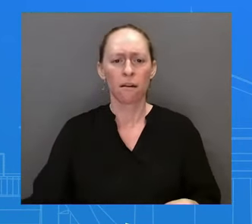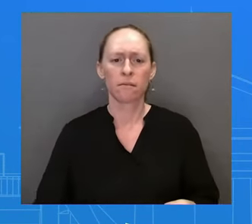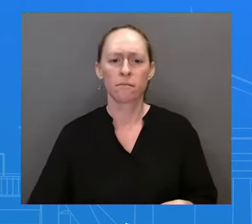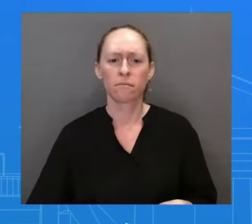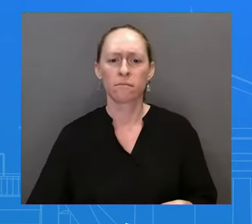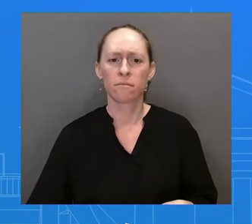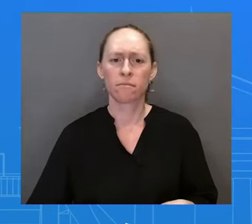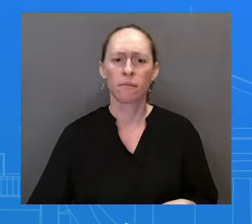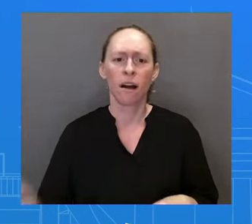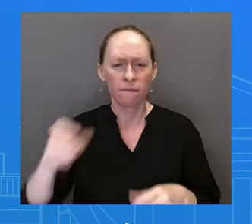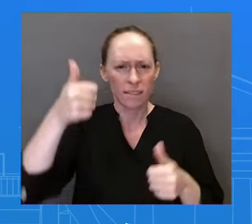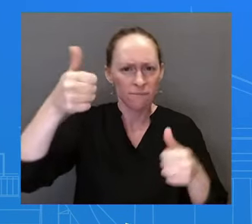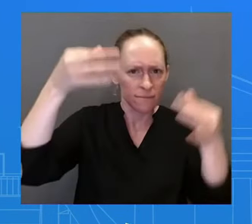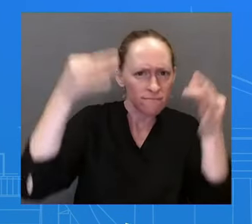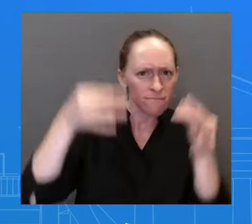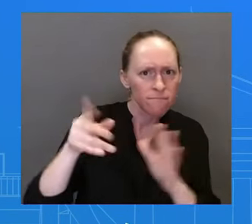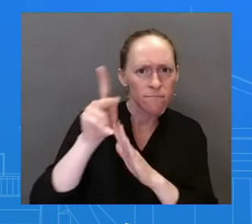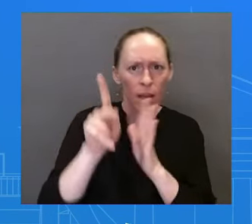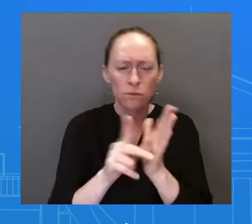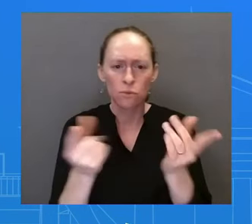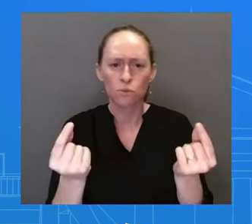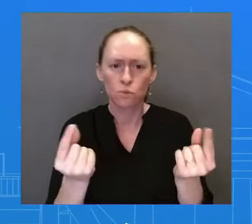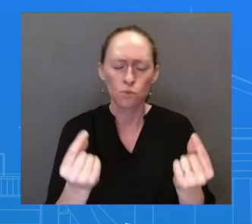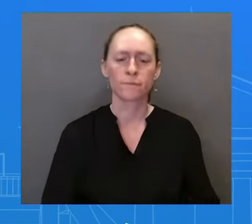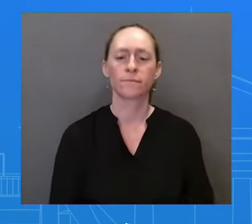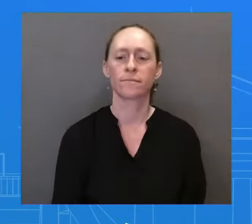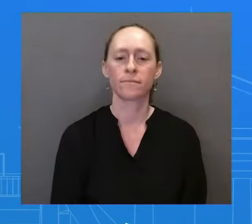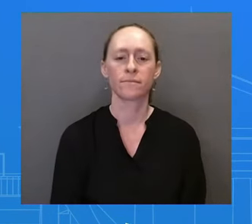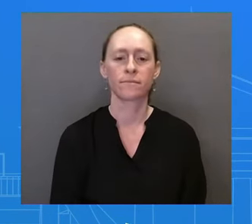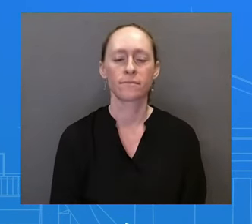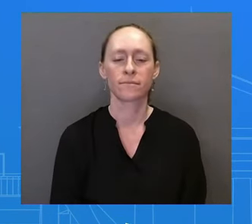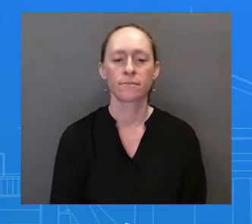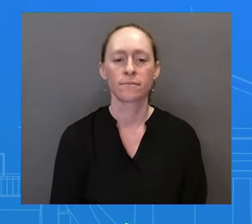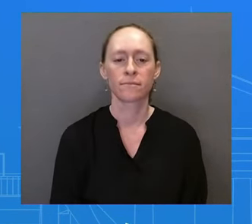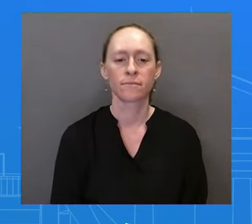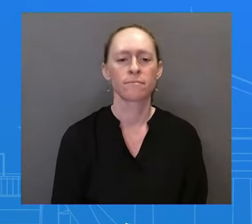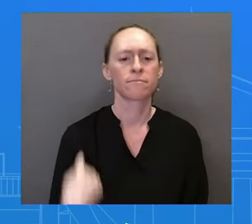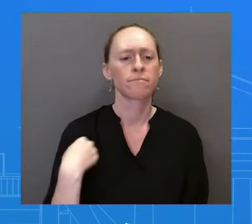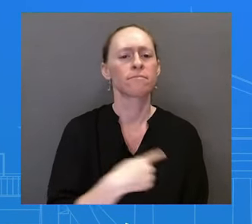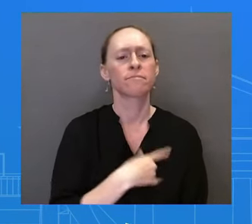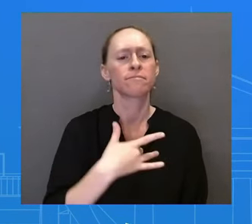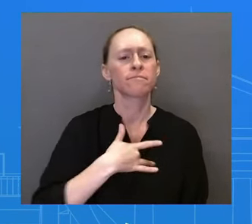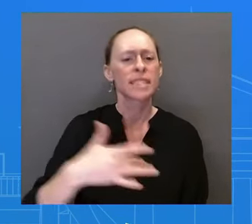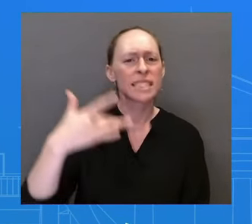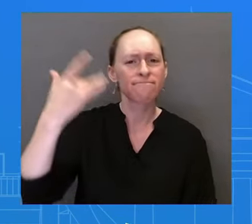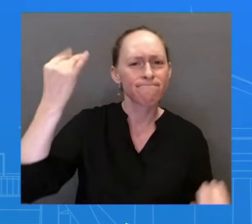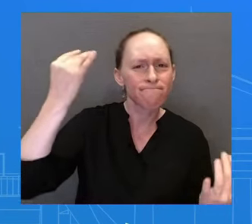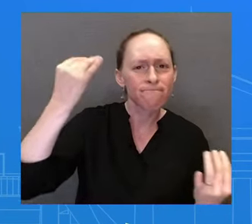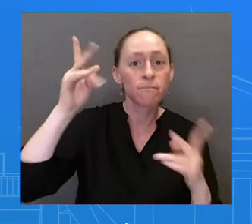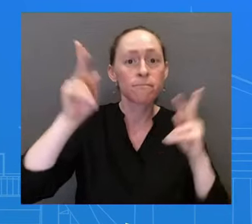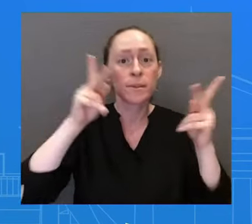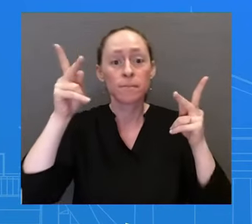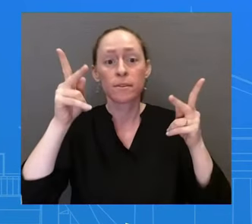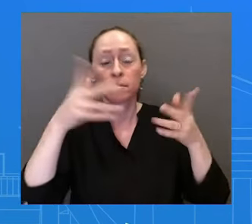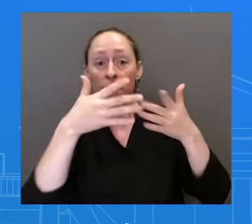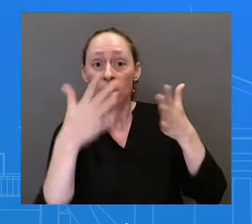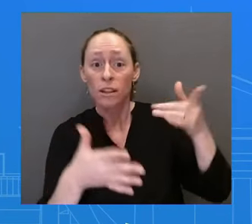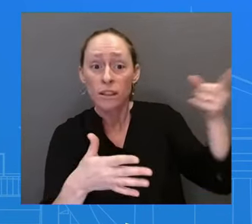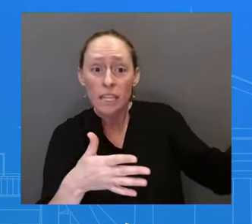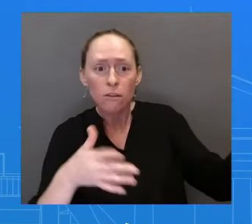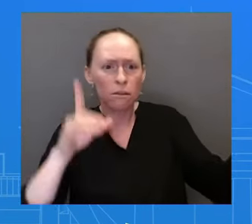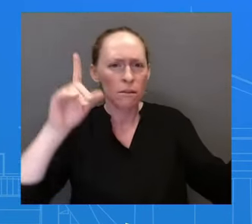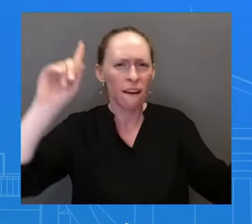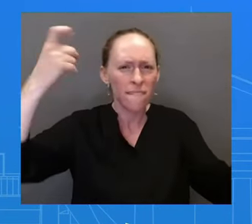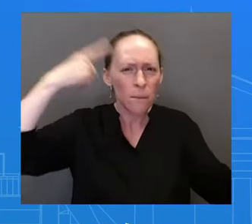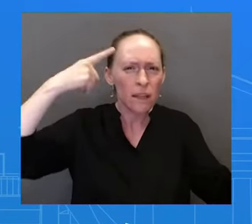we take our responsibility for the safety of our citizens and personnel seriously, wherever that is, all around the world. And we have routine procedures